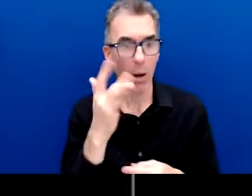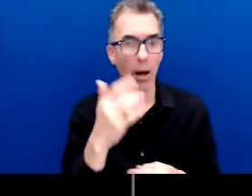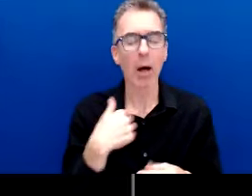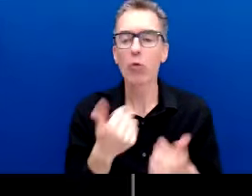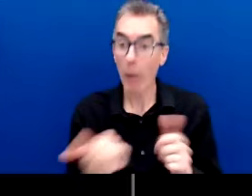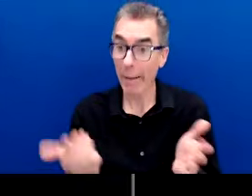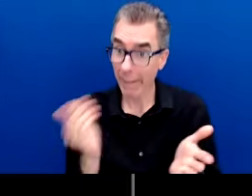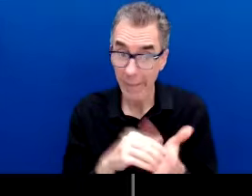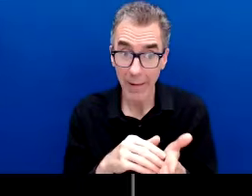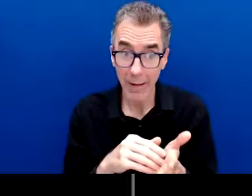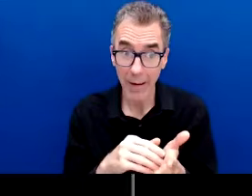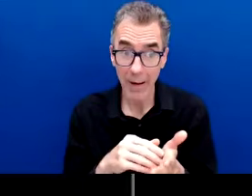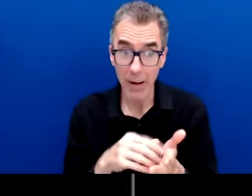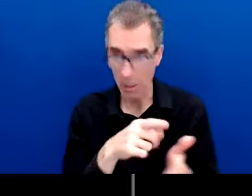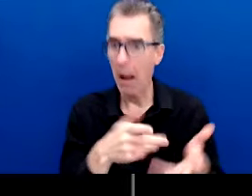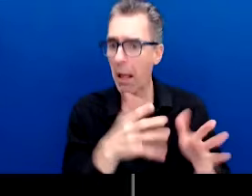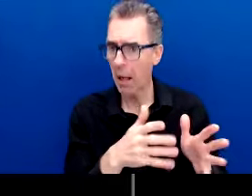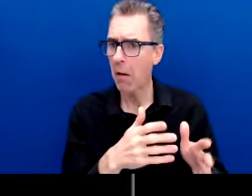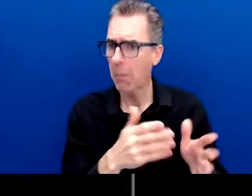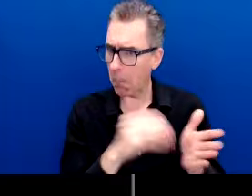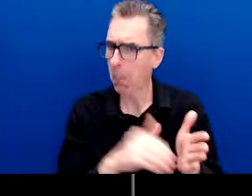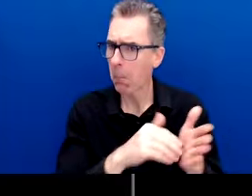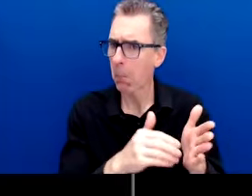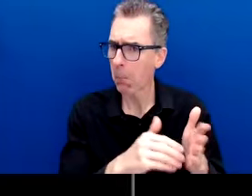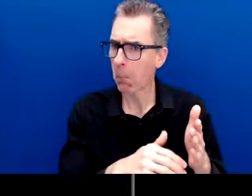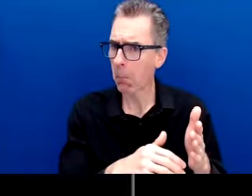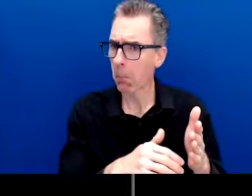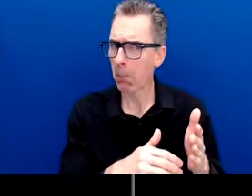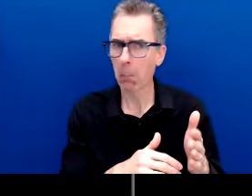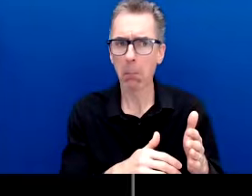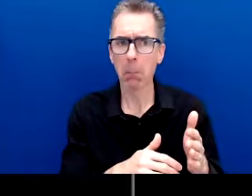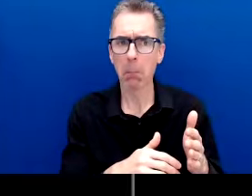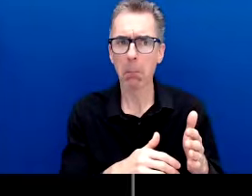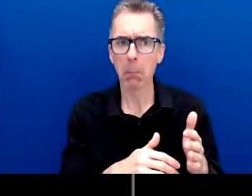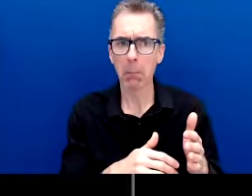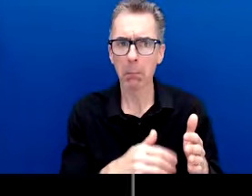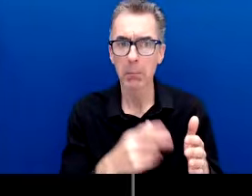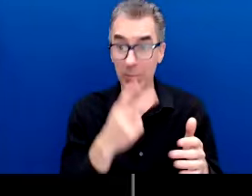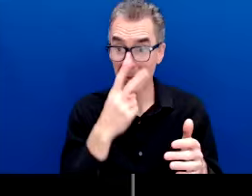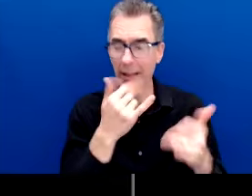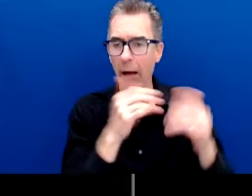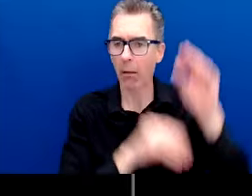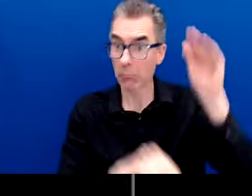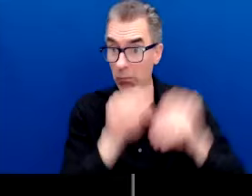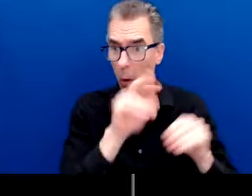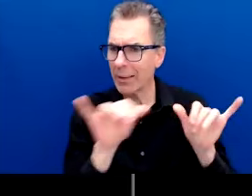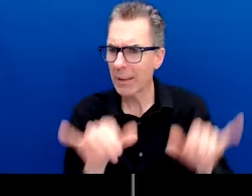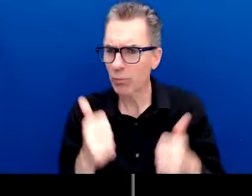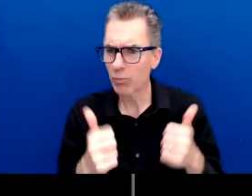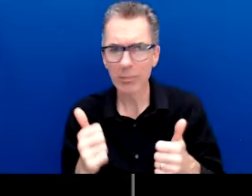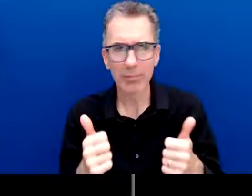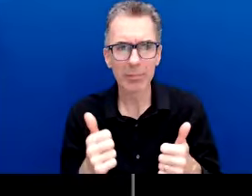retry, they get multiple attempts. So I'm going to retry this question now. See if I get it again. Did you see they scrambled, or did they stay the same?